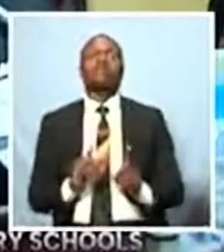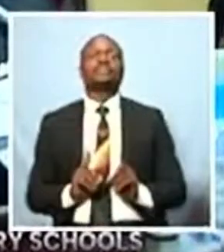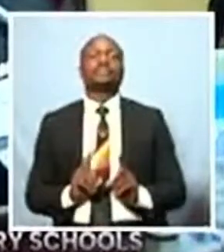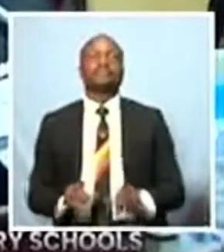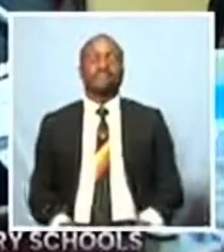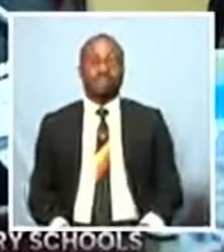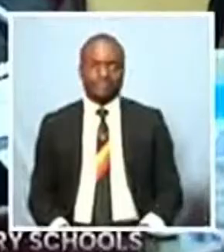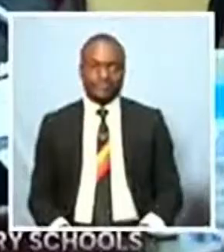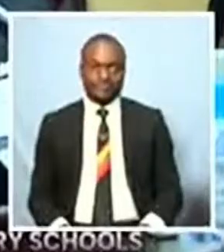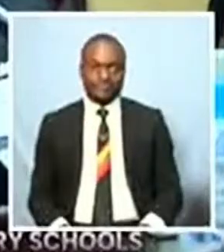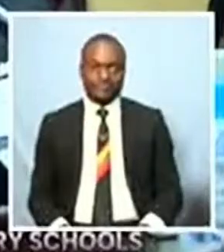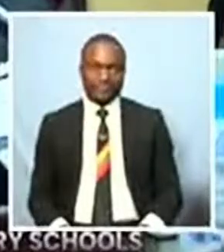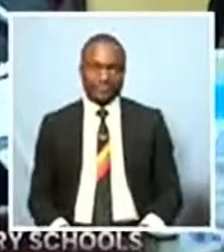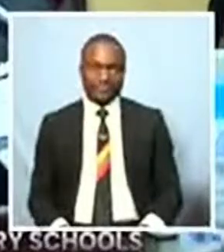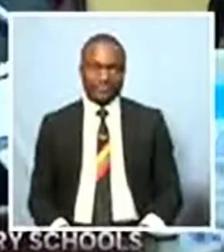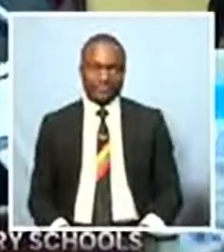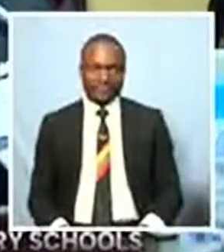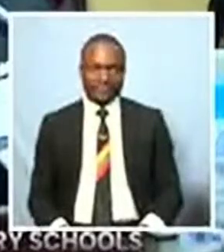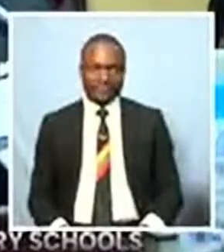get to